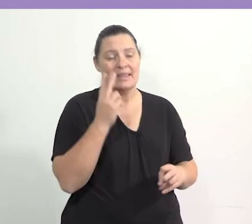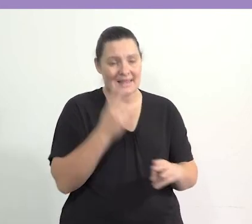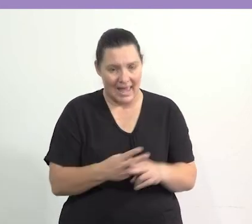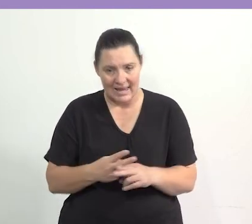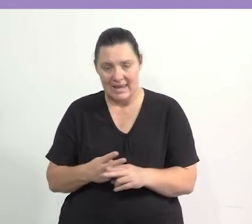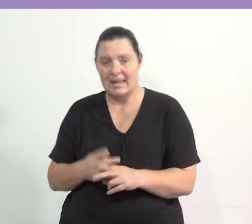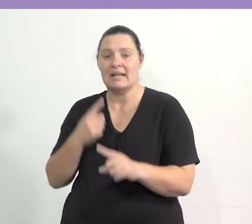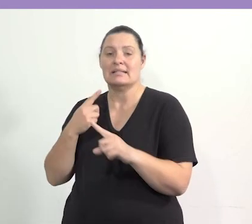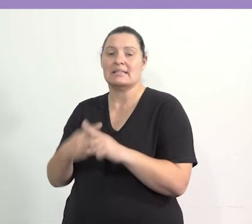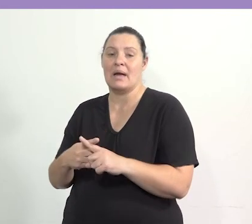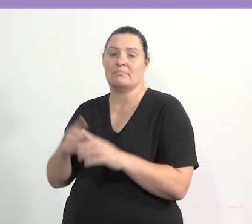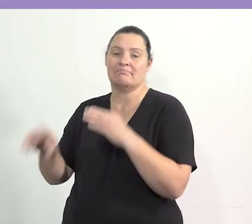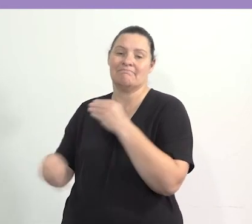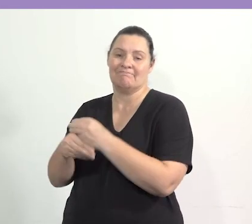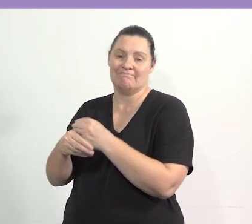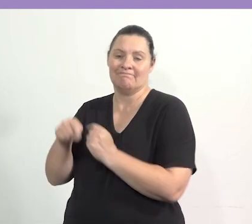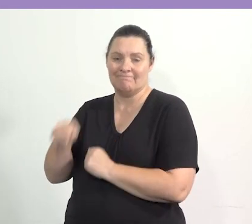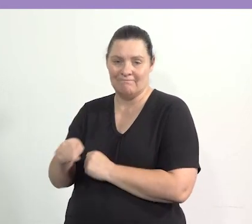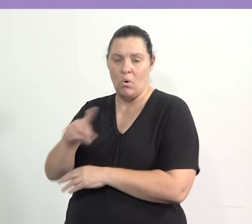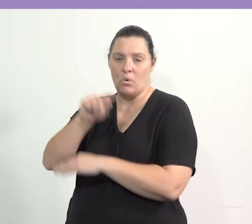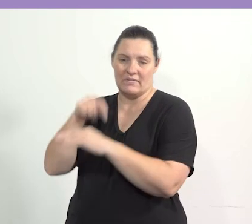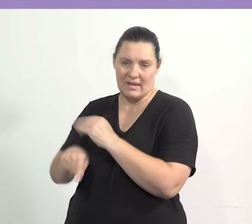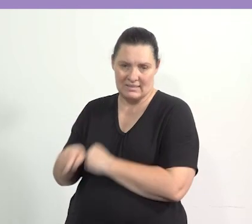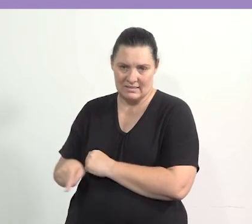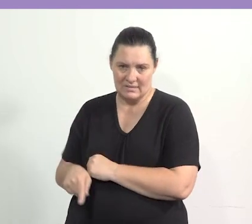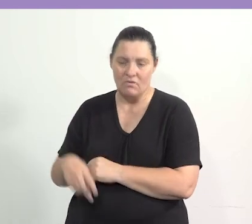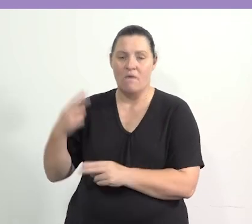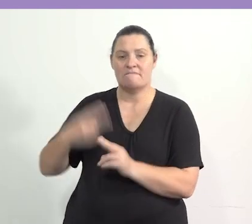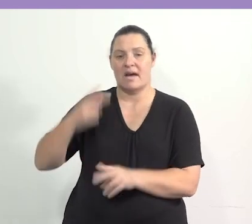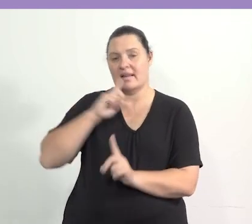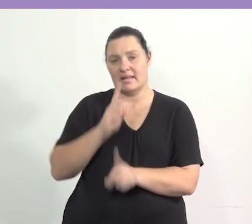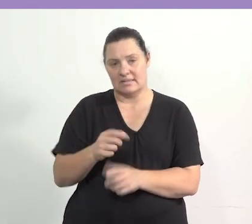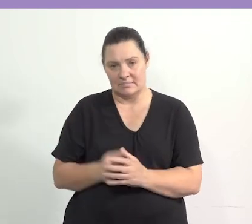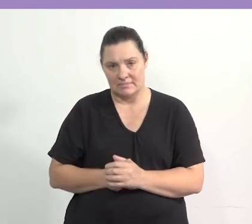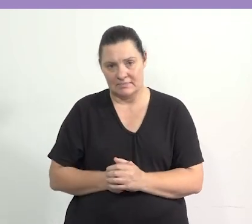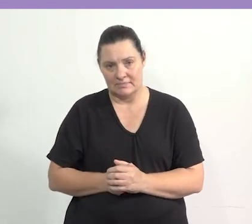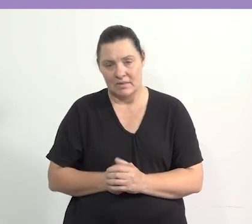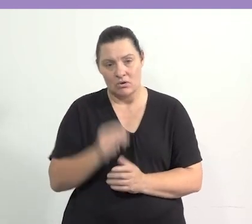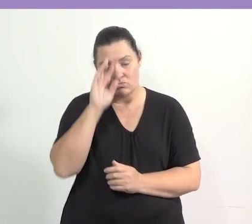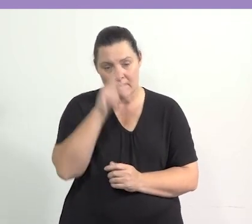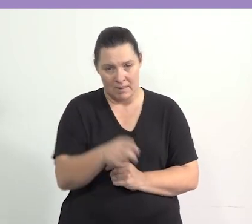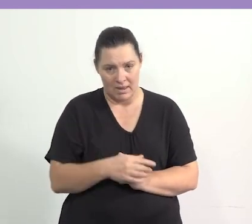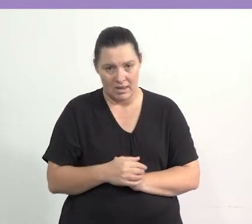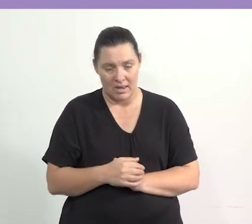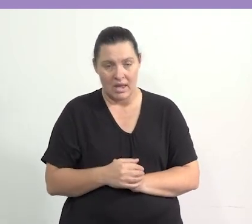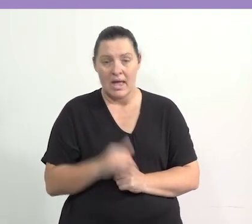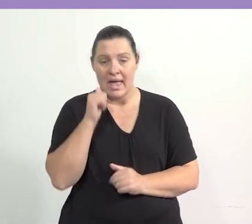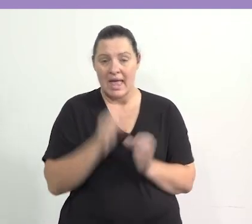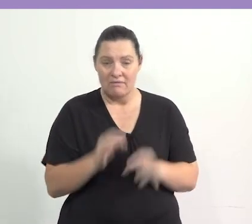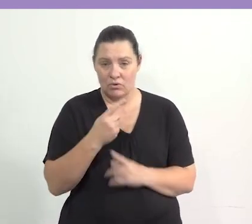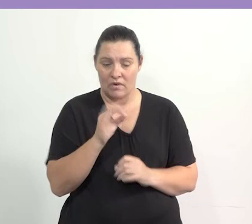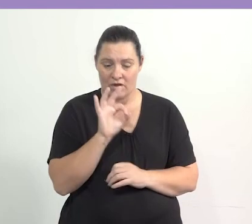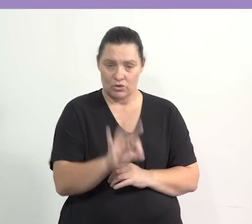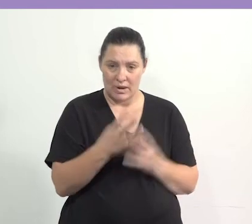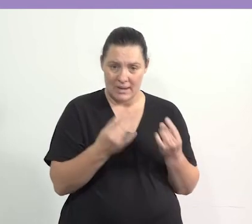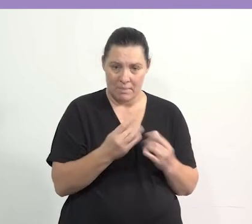and then multiply or divide the third number for the final answer. So remember, when we are dealing with